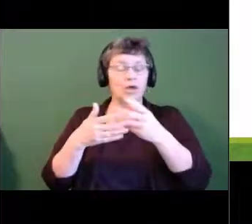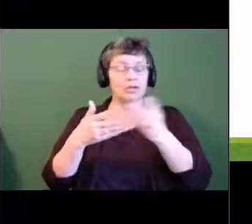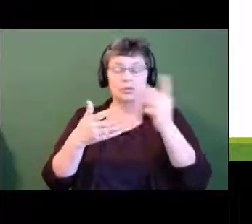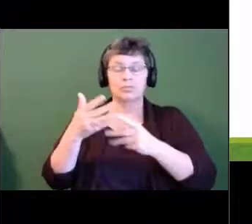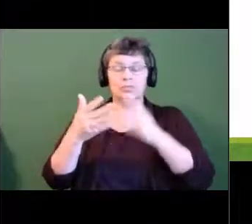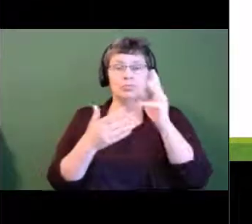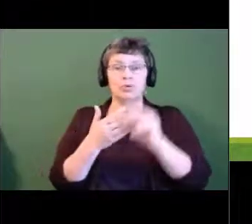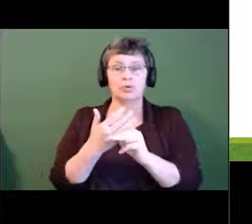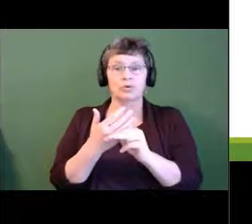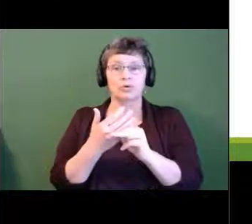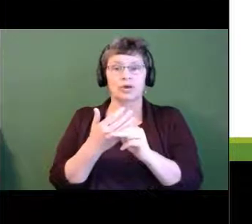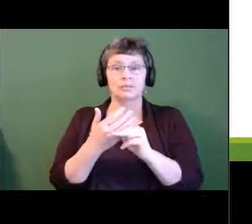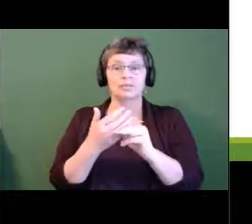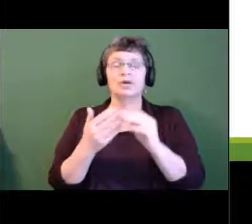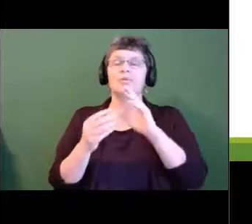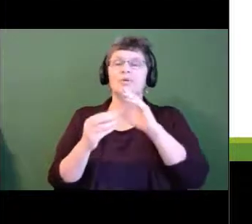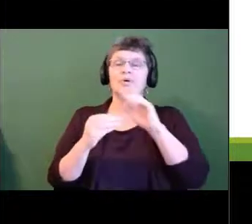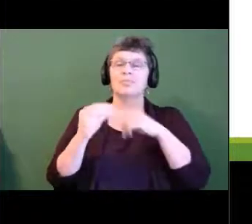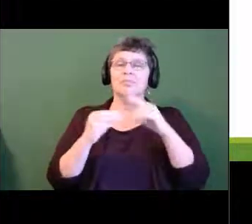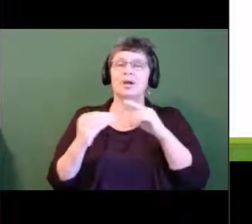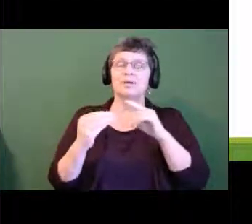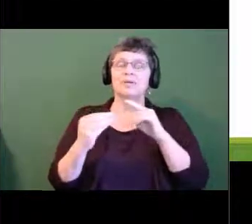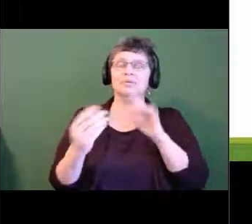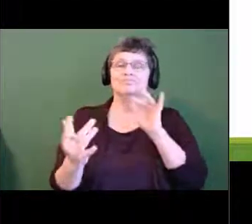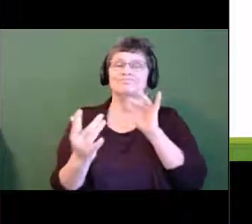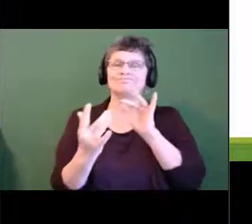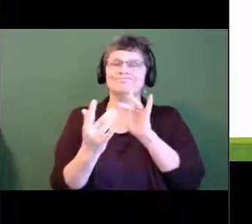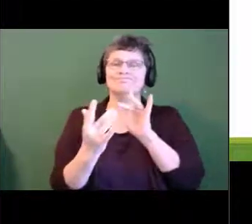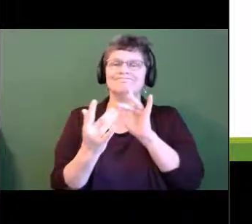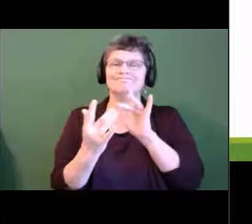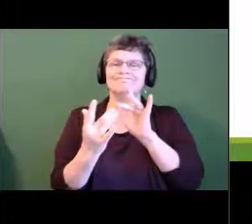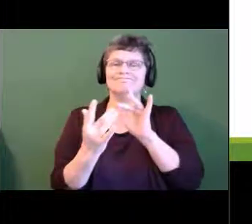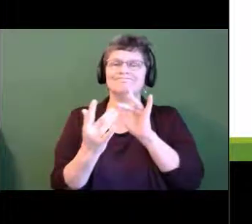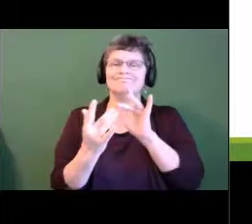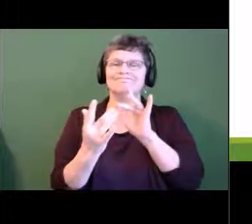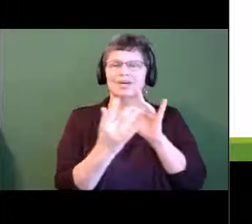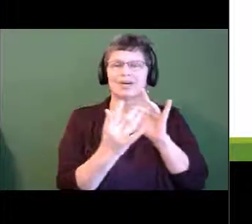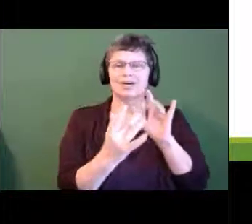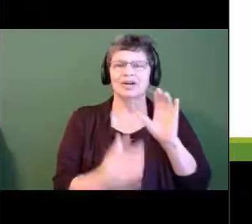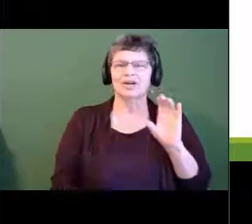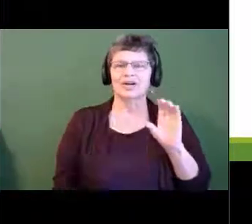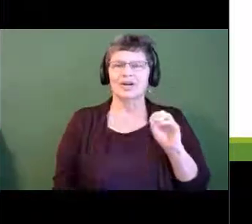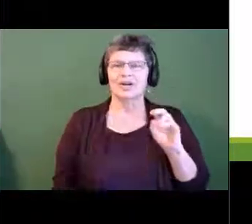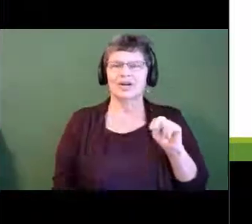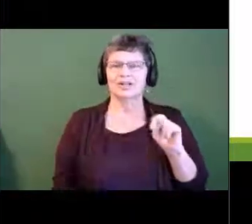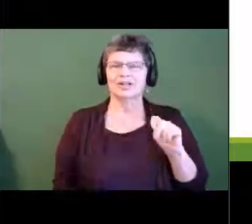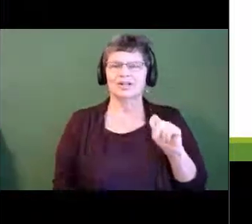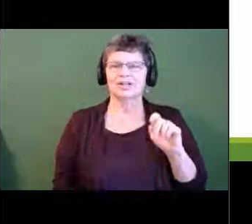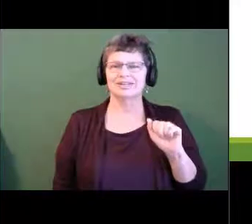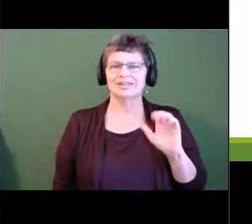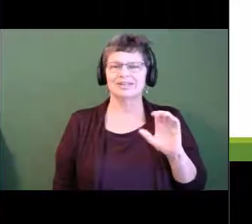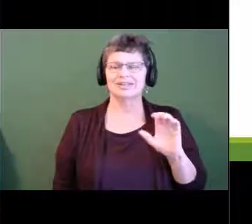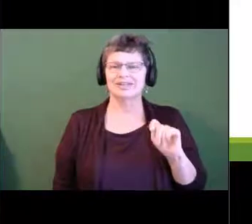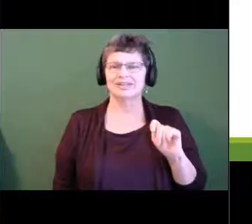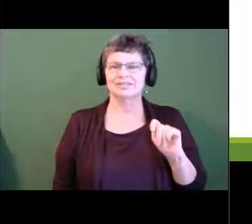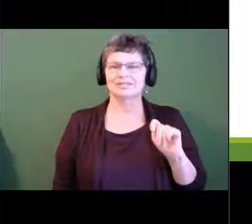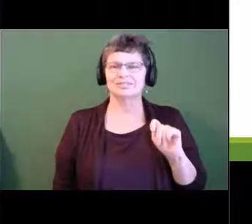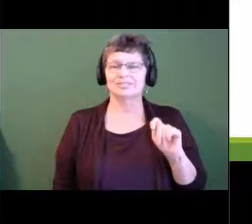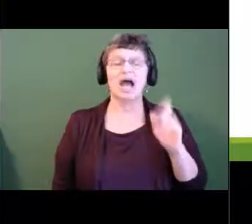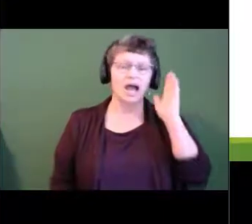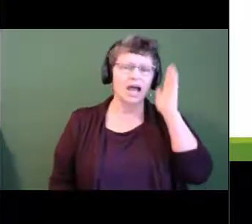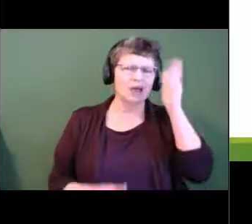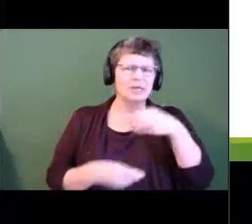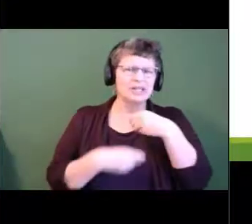programs online, and I'll give you that website at the end, so that those remain in existence. But most things were